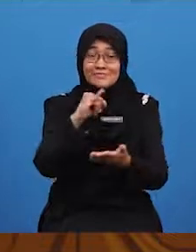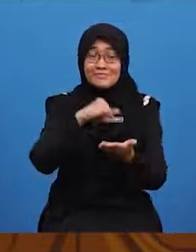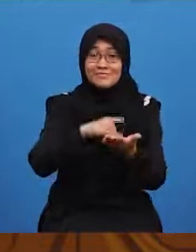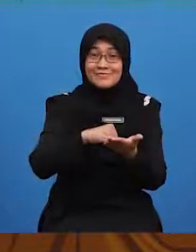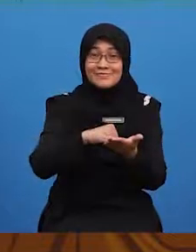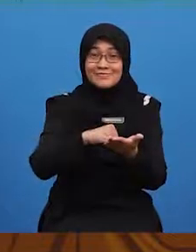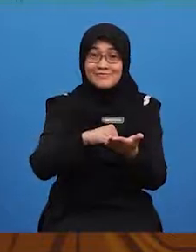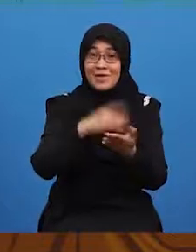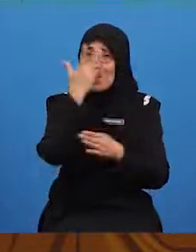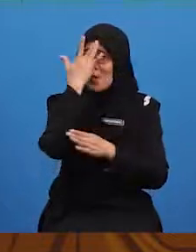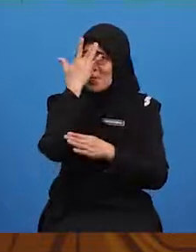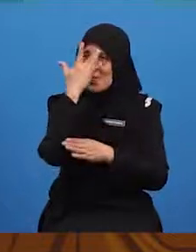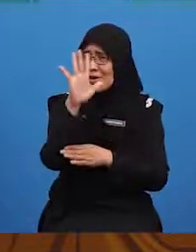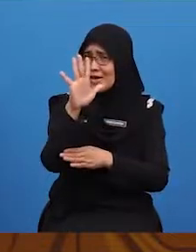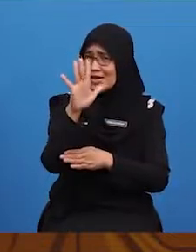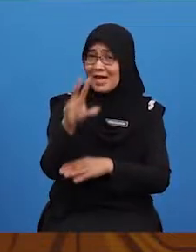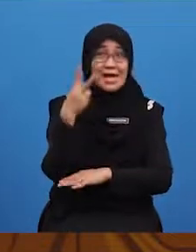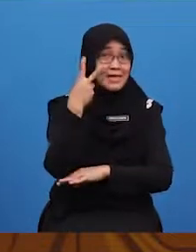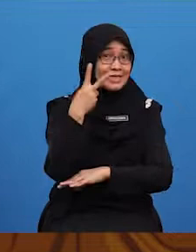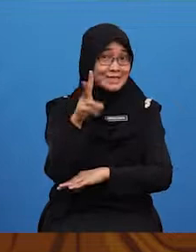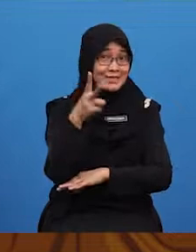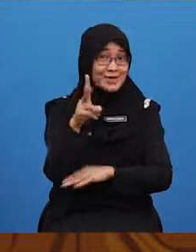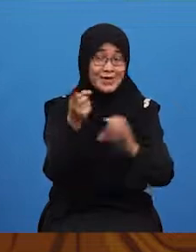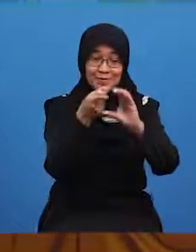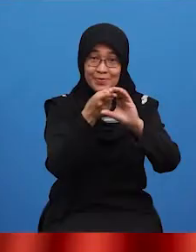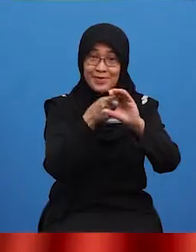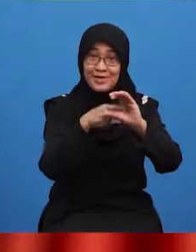Oh, brilliant. It's 12 o'clock.